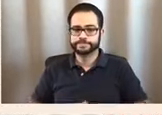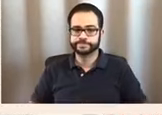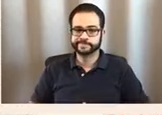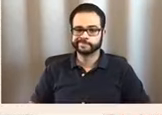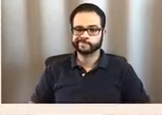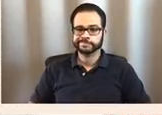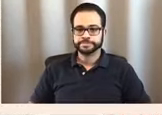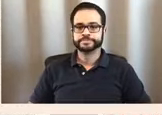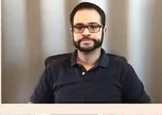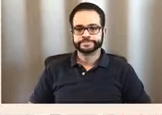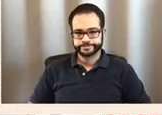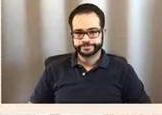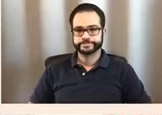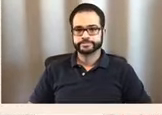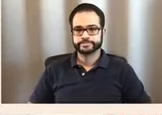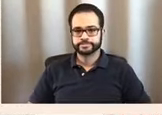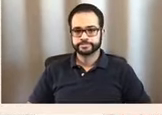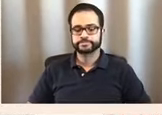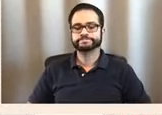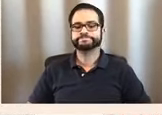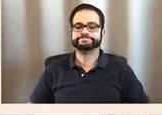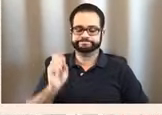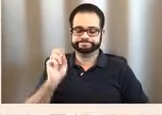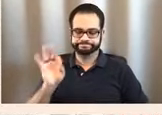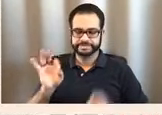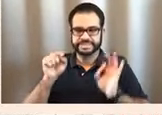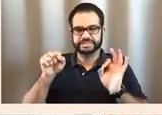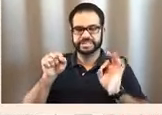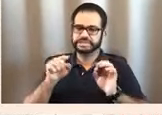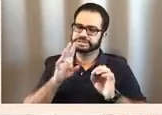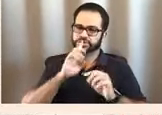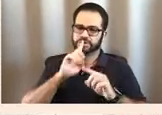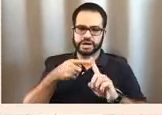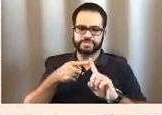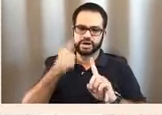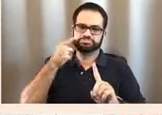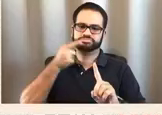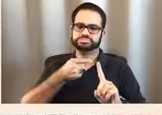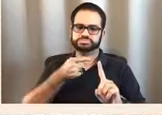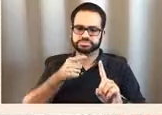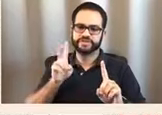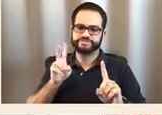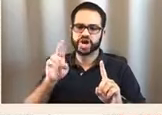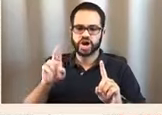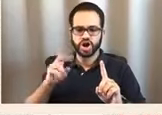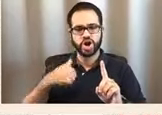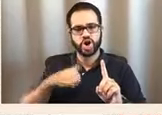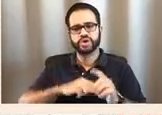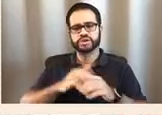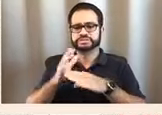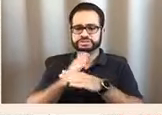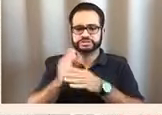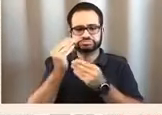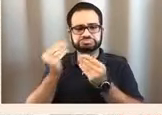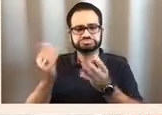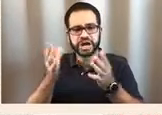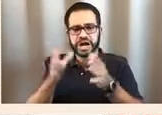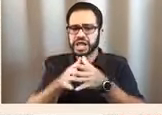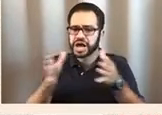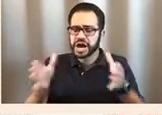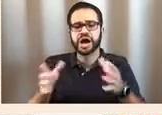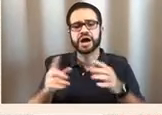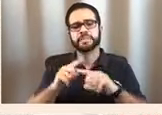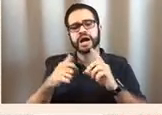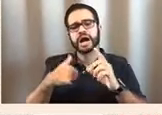Thank you. So this slide really says it all about VR. We're sharing a lot of information, but I just want to focus